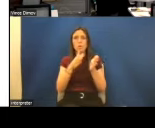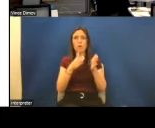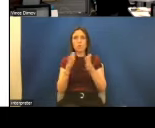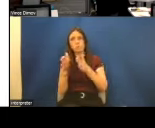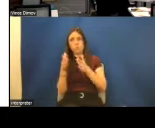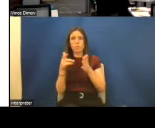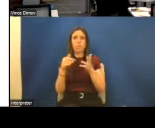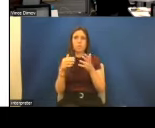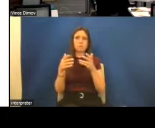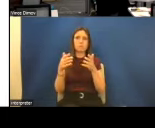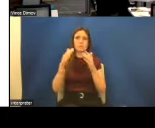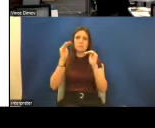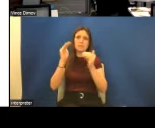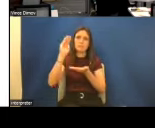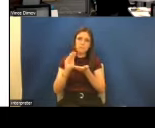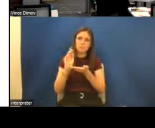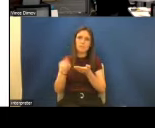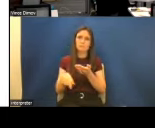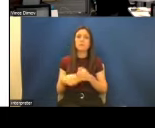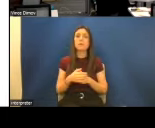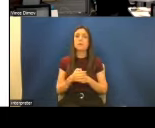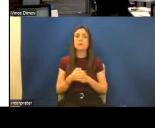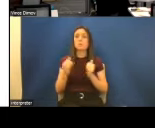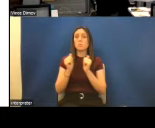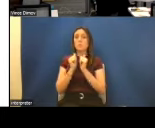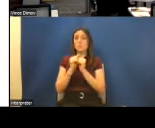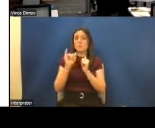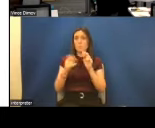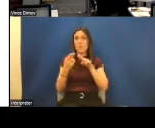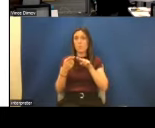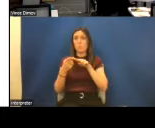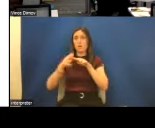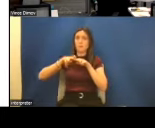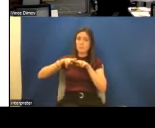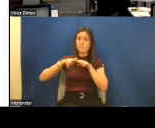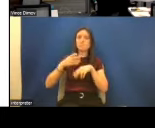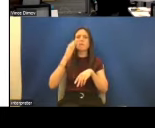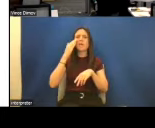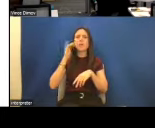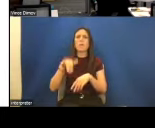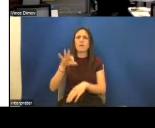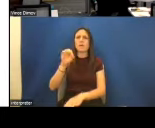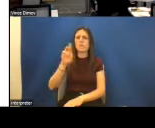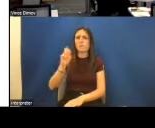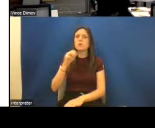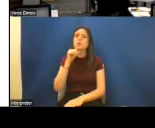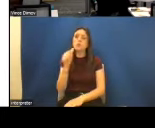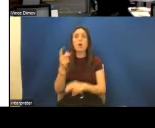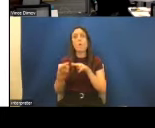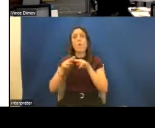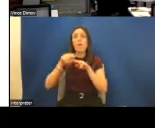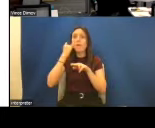whatever. But the other issue is that with the rounding, I know it says on the form, do not round up if